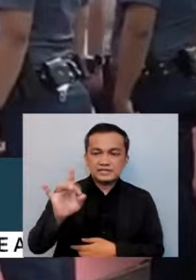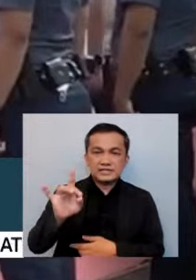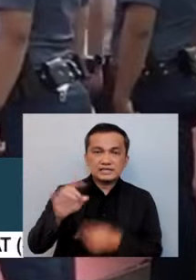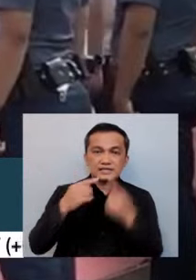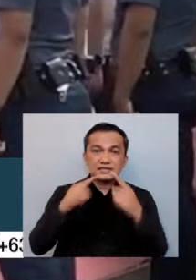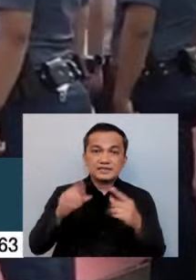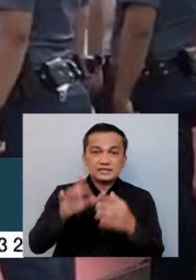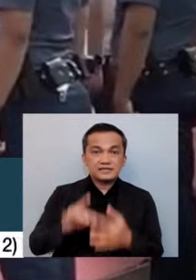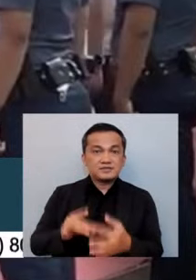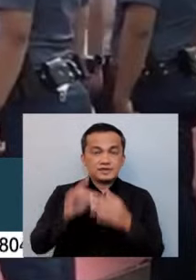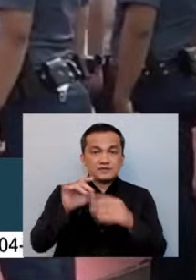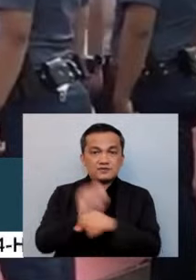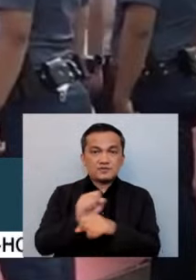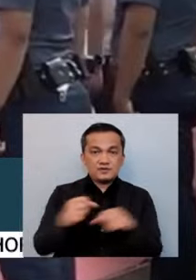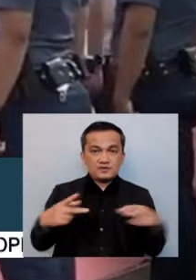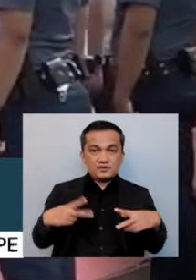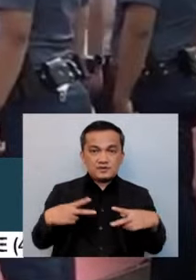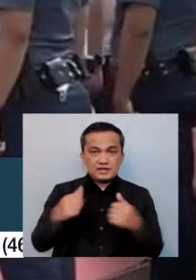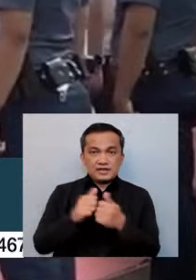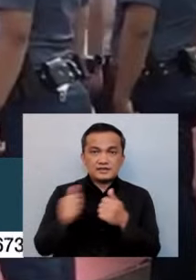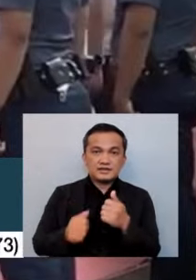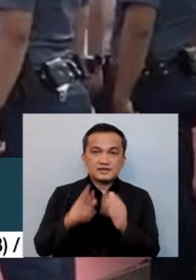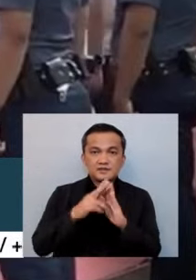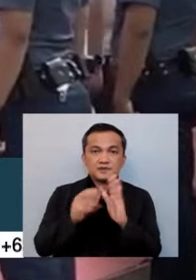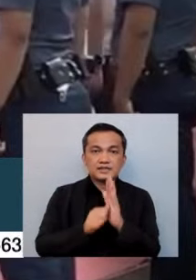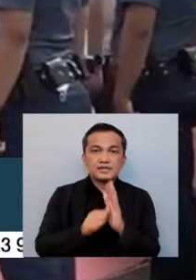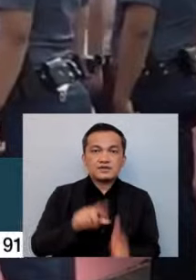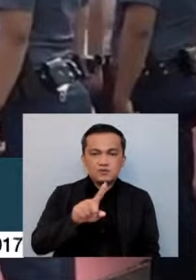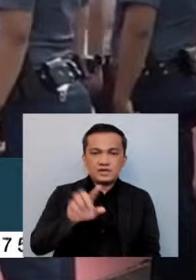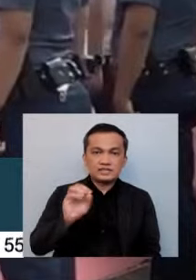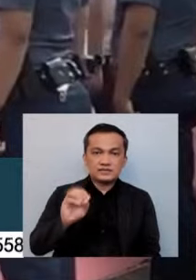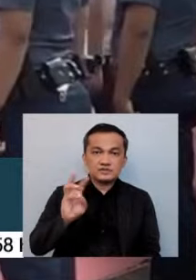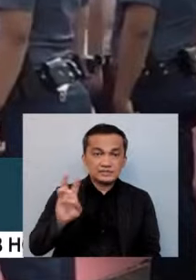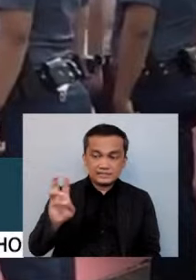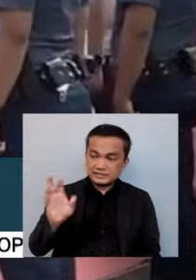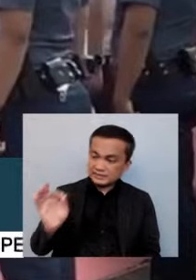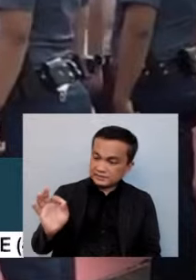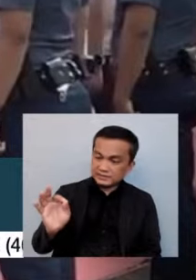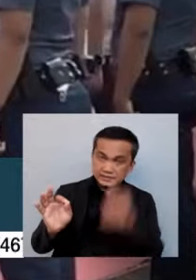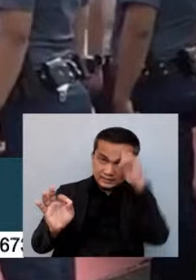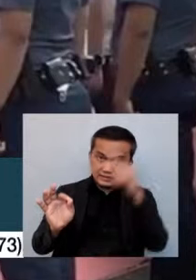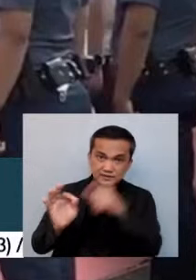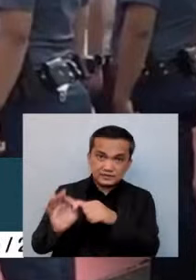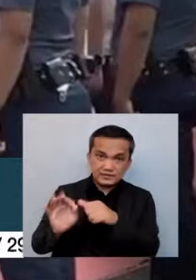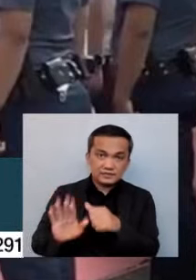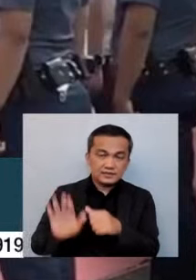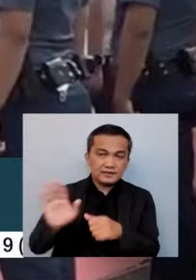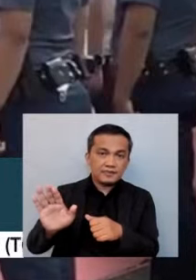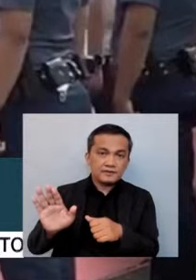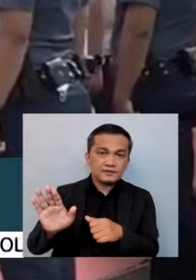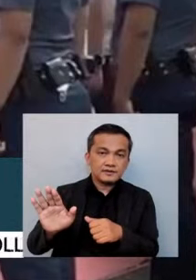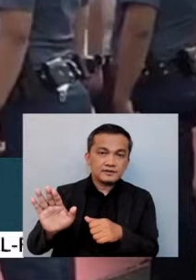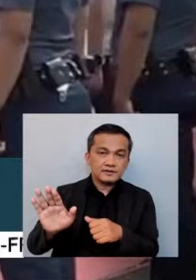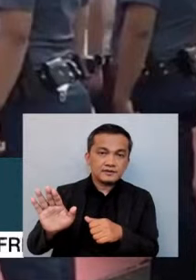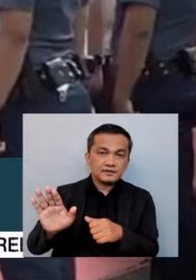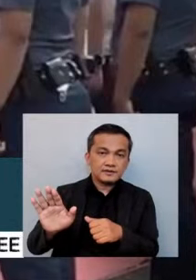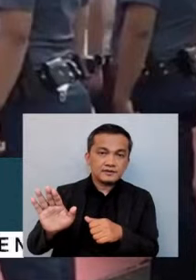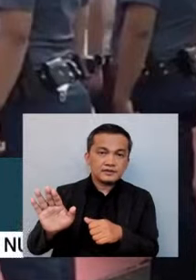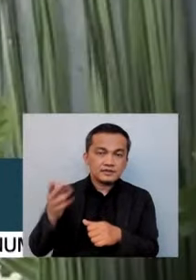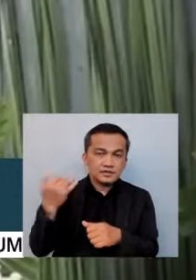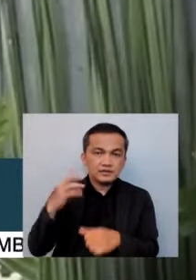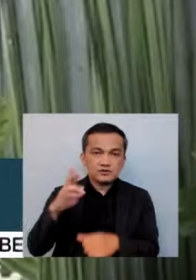holiday in 2015 under Republic Act 10669 to commemorate the late Robredo's legacy. In